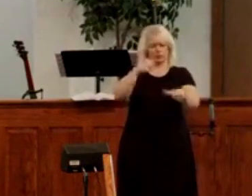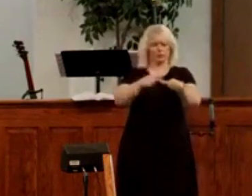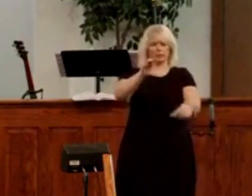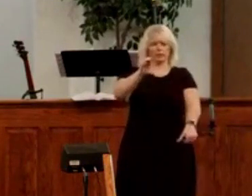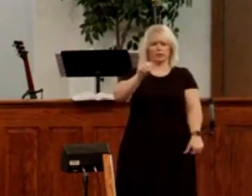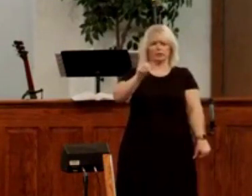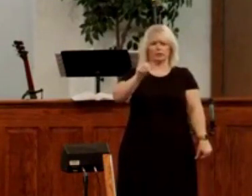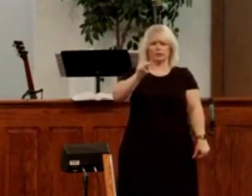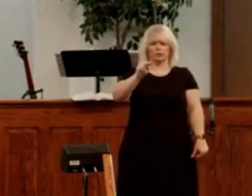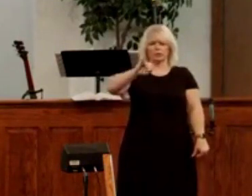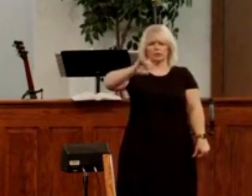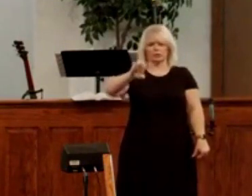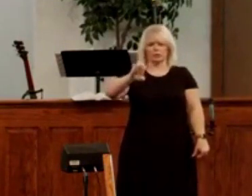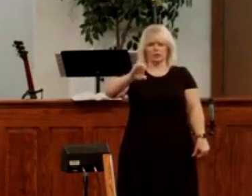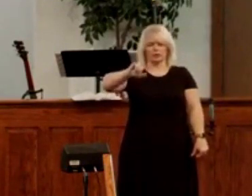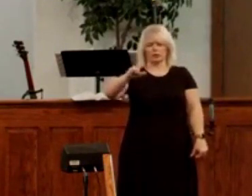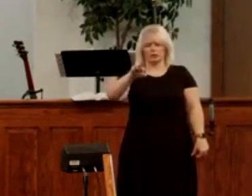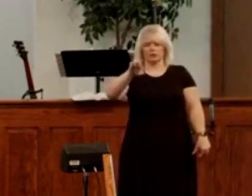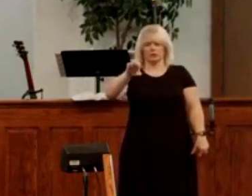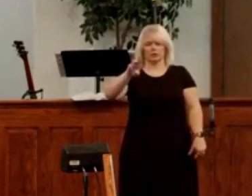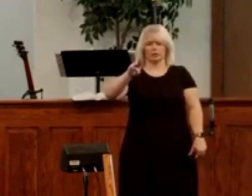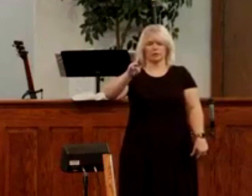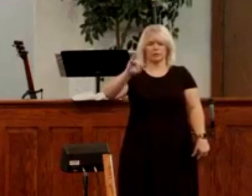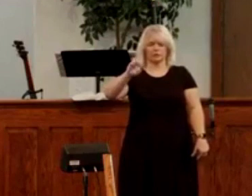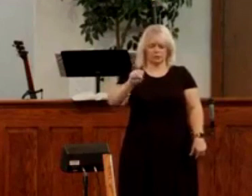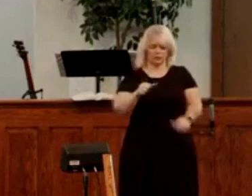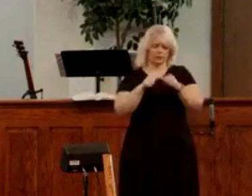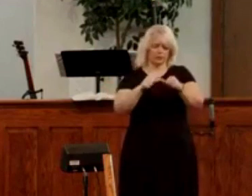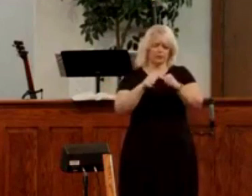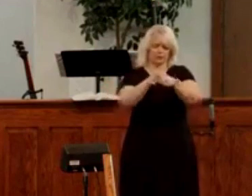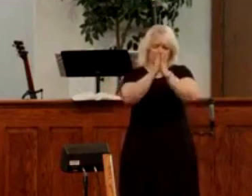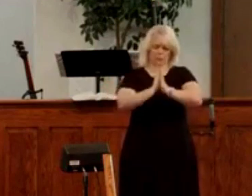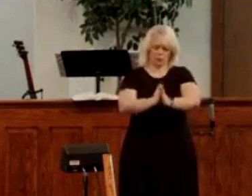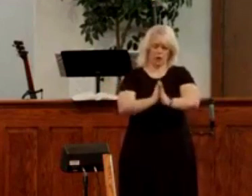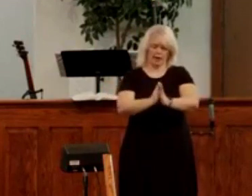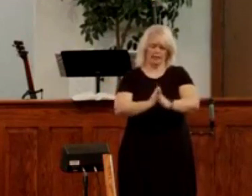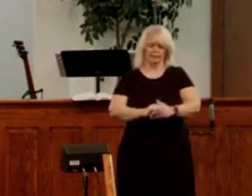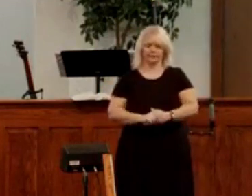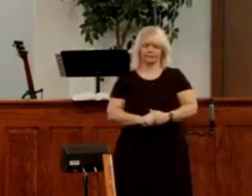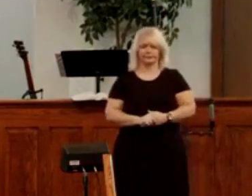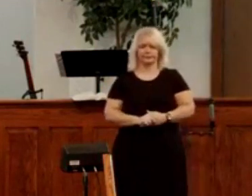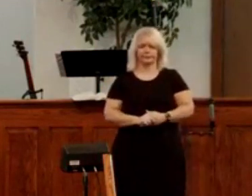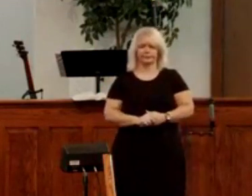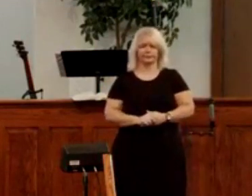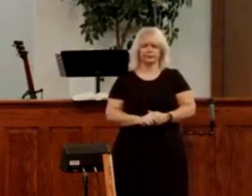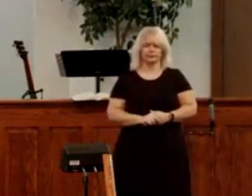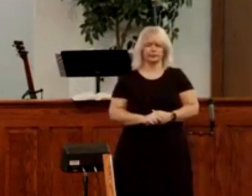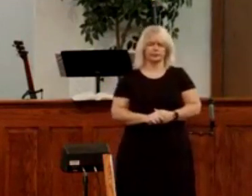going to share a little more about her in just a minute, but lift her up in your prayers